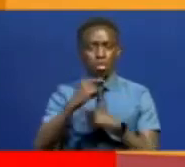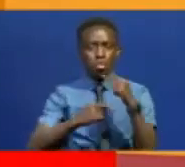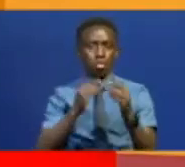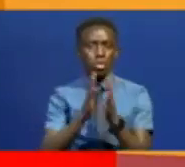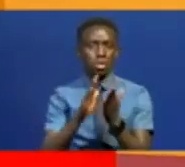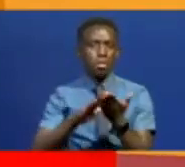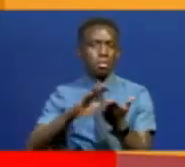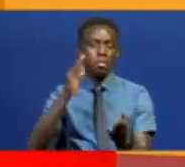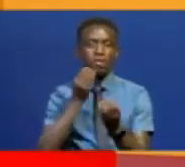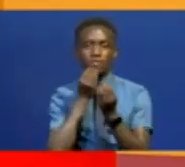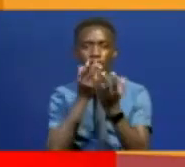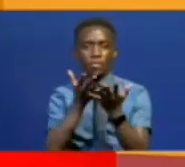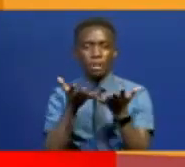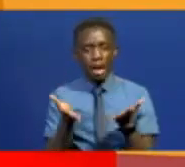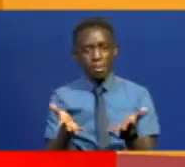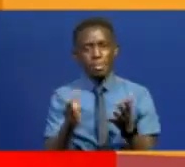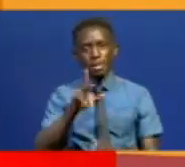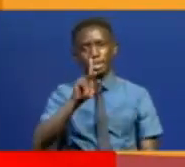hapa kwenye studio.